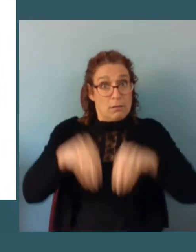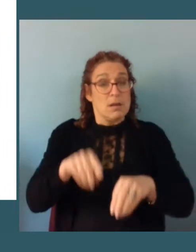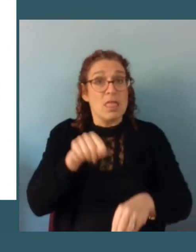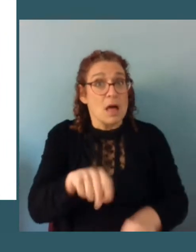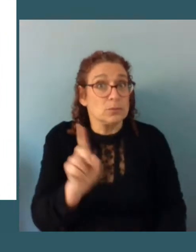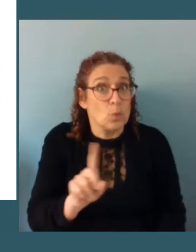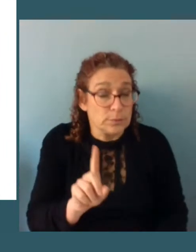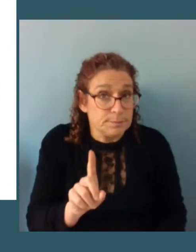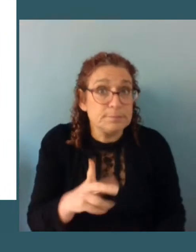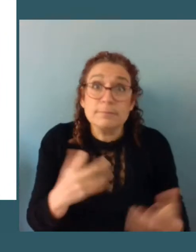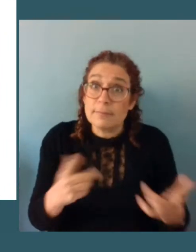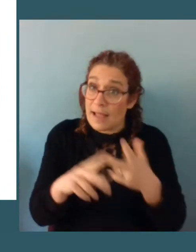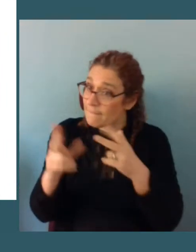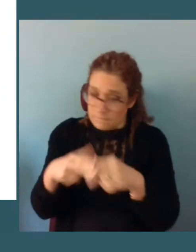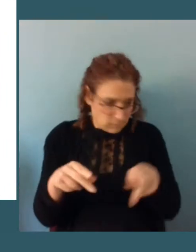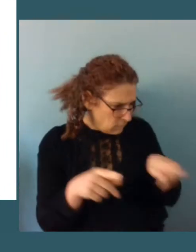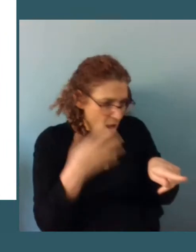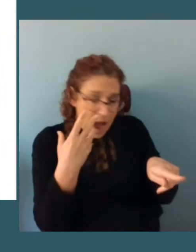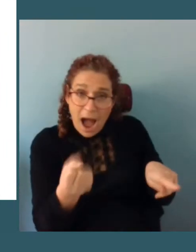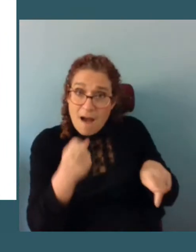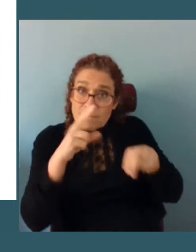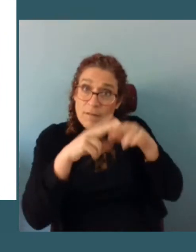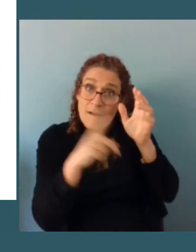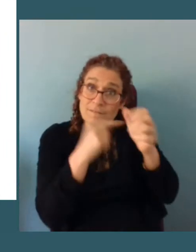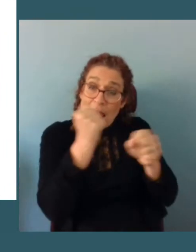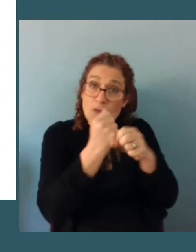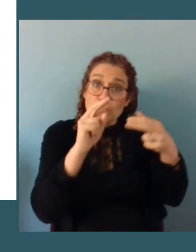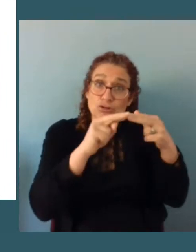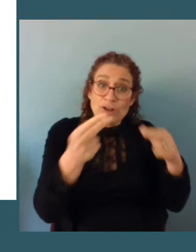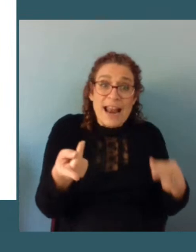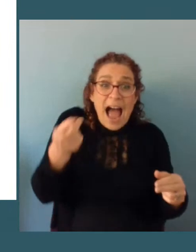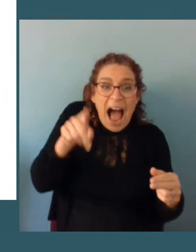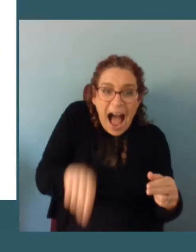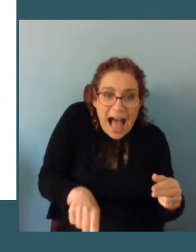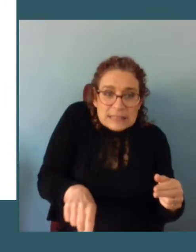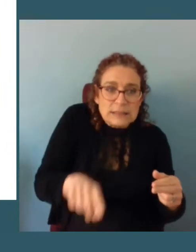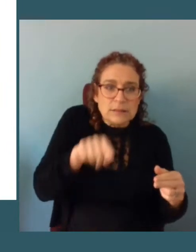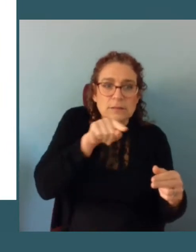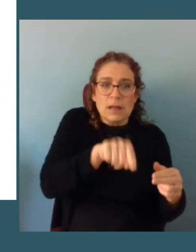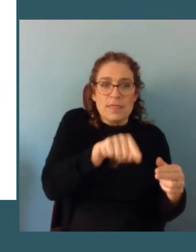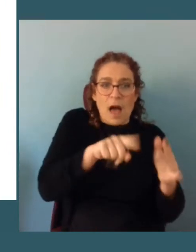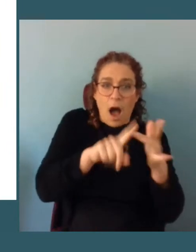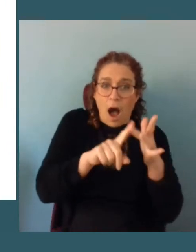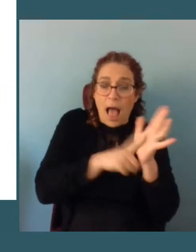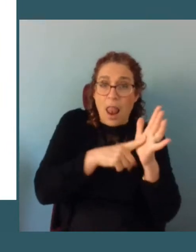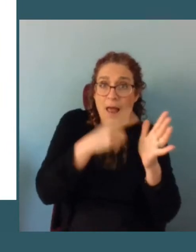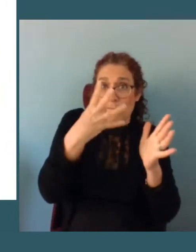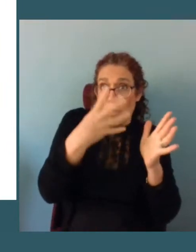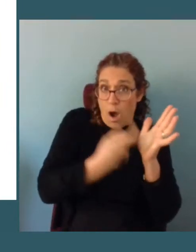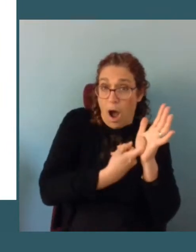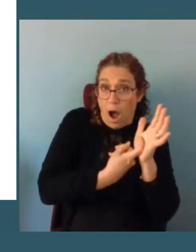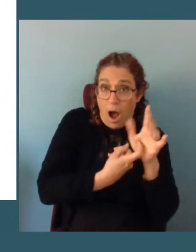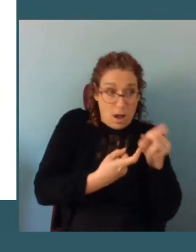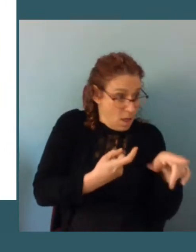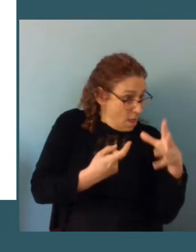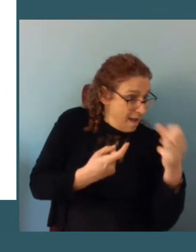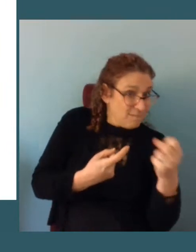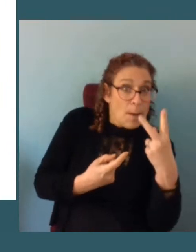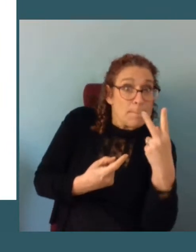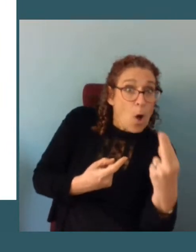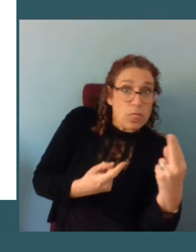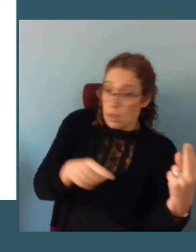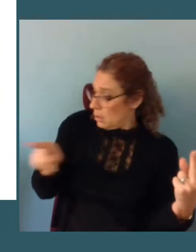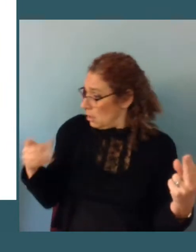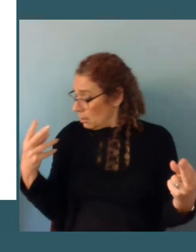gene mutation and they were homozygous for IL4R gene, then there